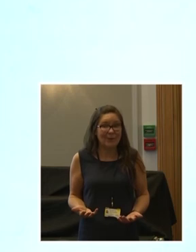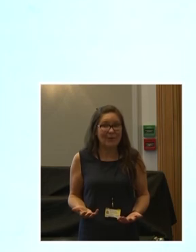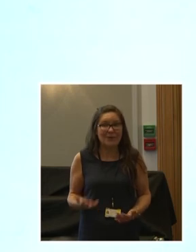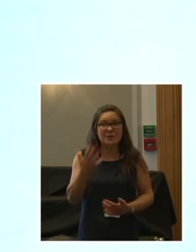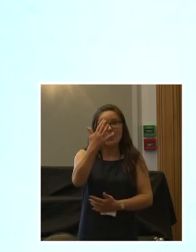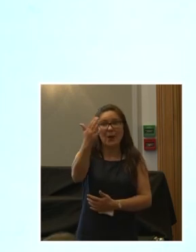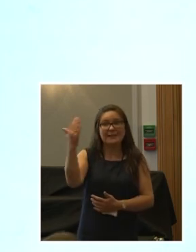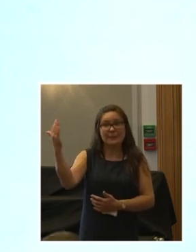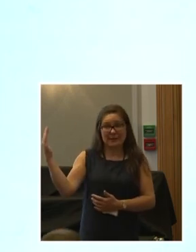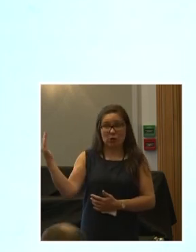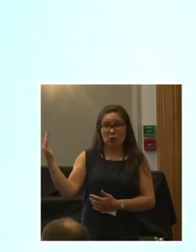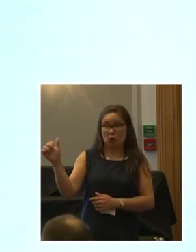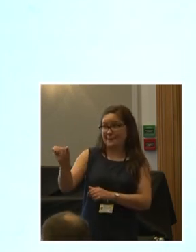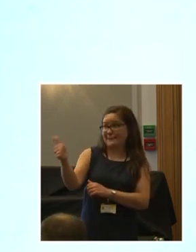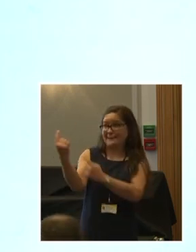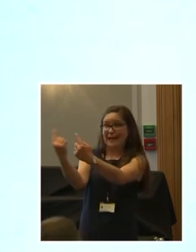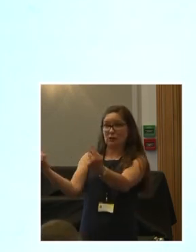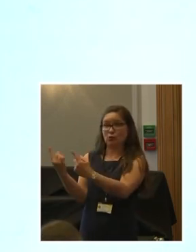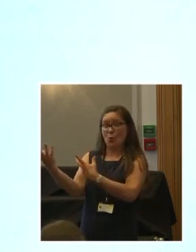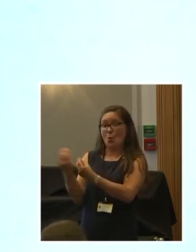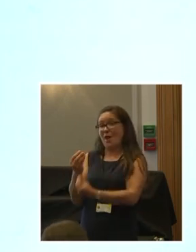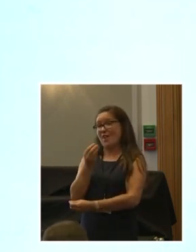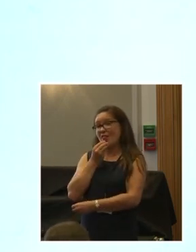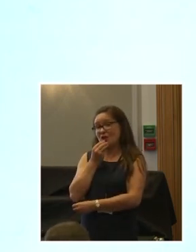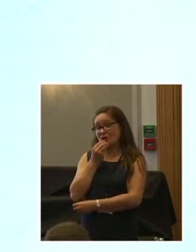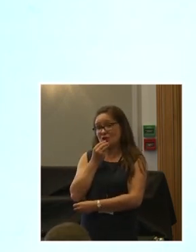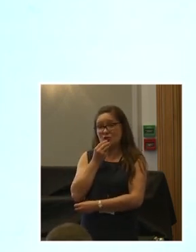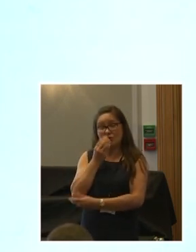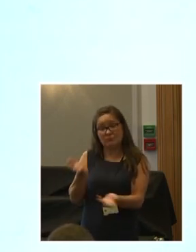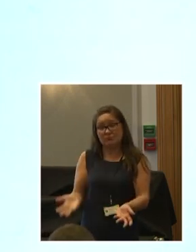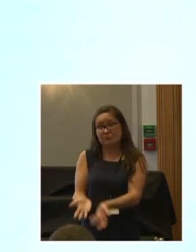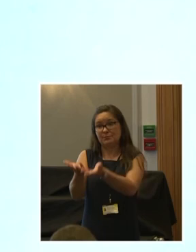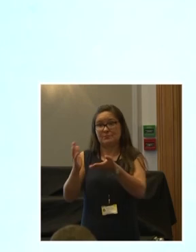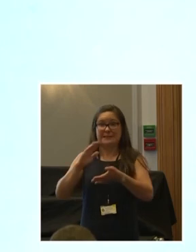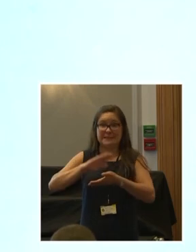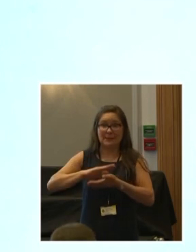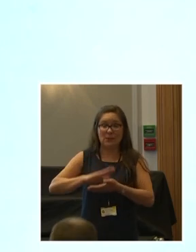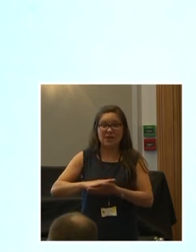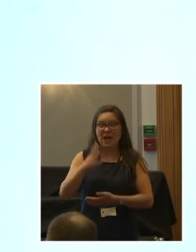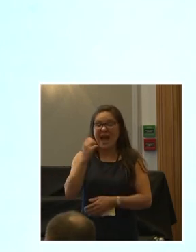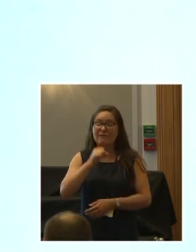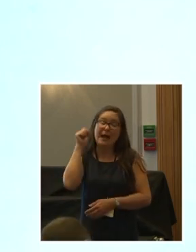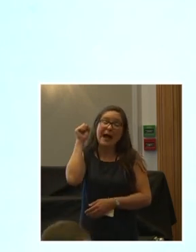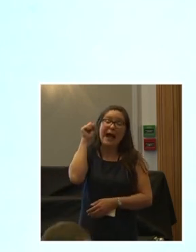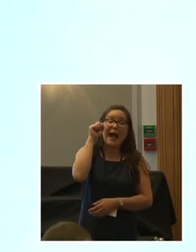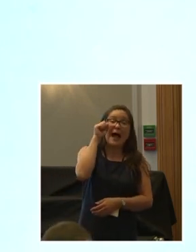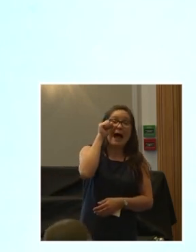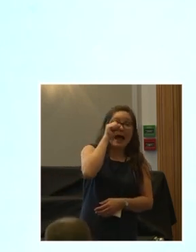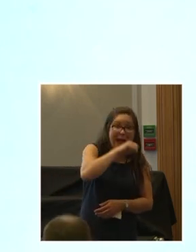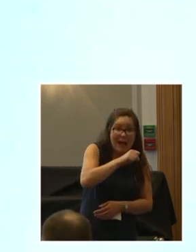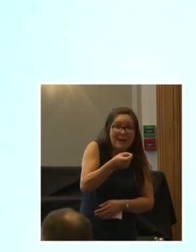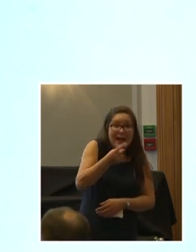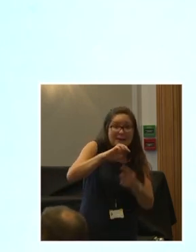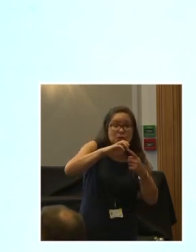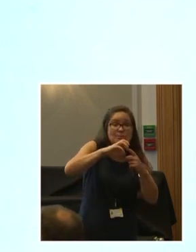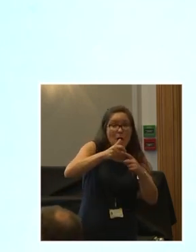in the room next door. So please do grab yourself a sandwich. So we have ham sandwiches, ham and tomato.